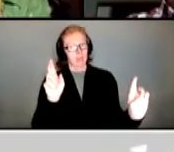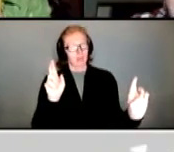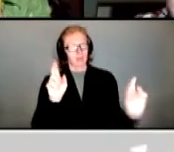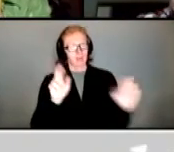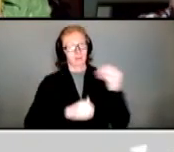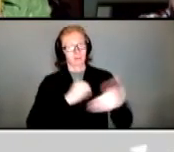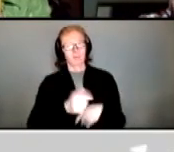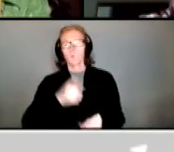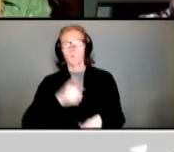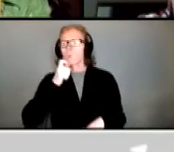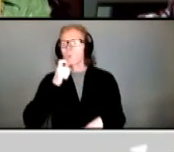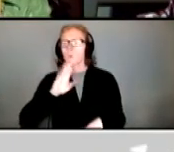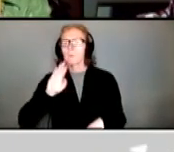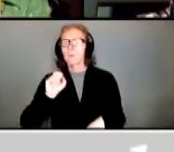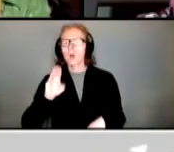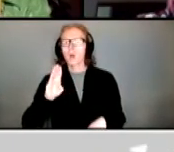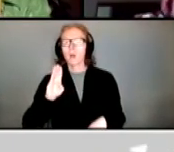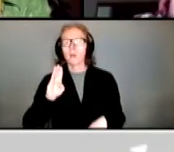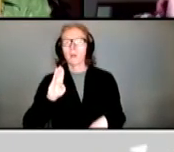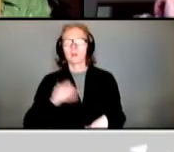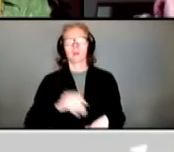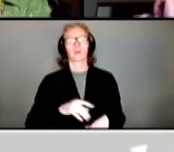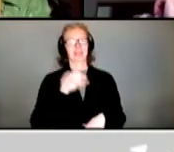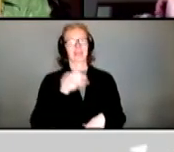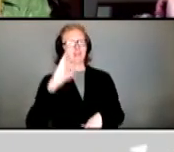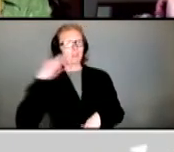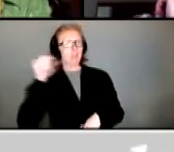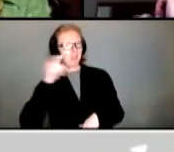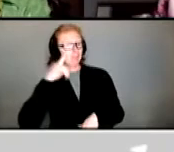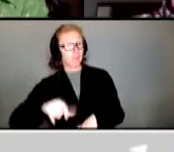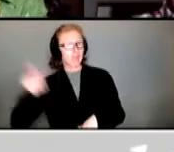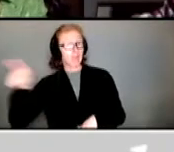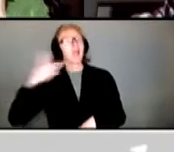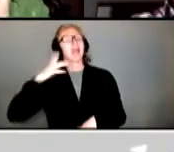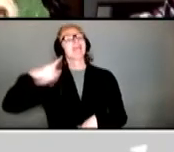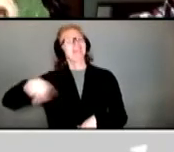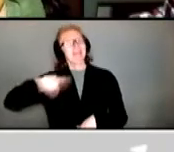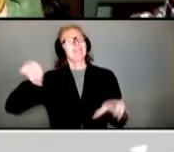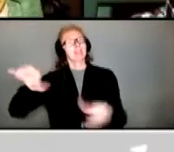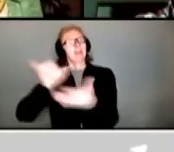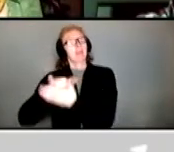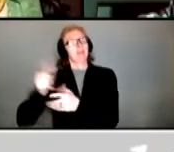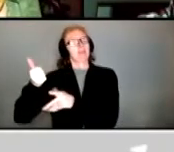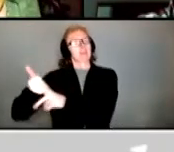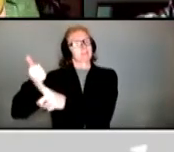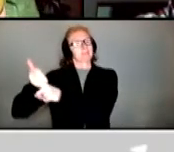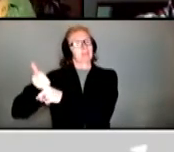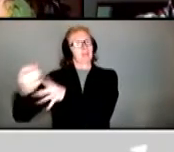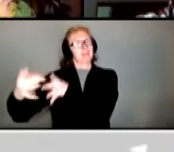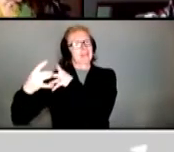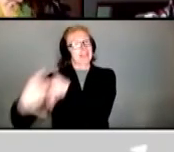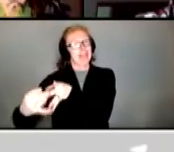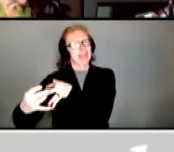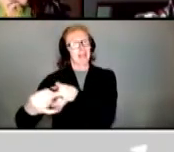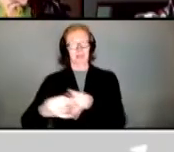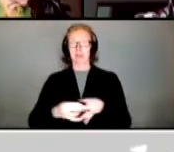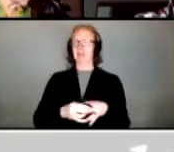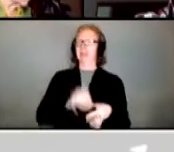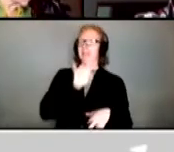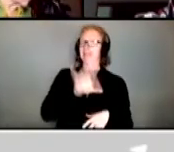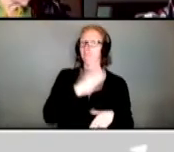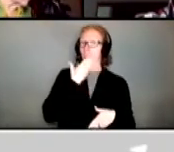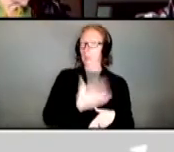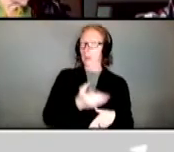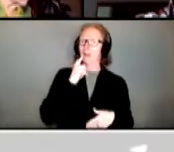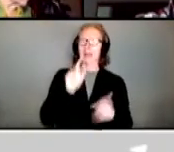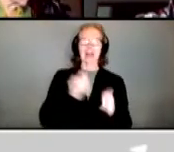Who brought that up? Barbara. If they're getting paid to do these type of things, have they done it before? And how well have they done it when it comes to outreach